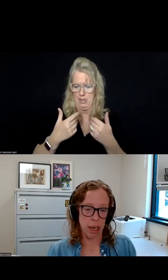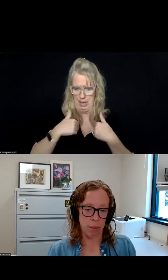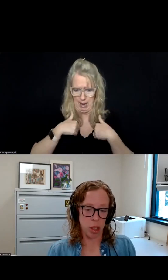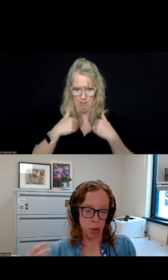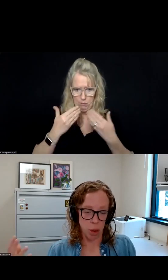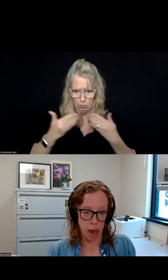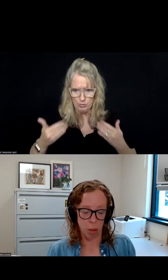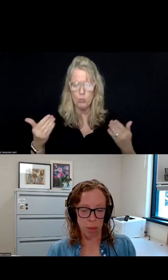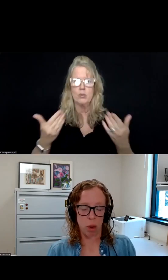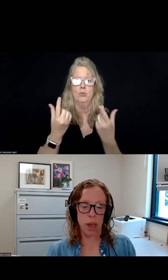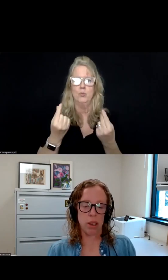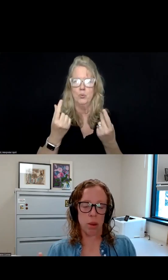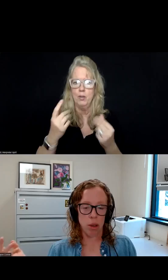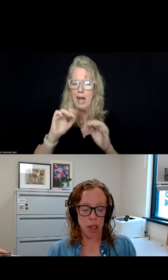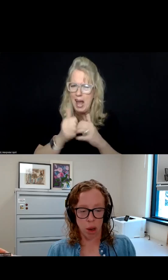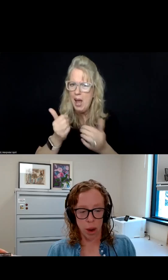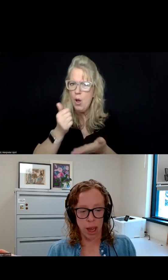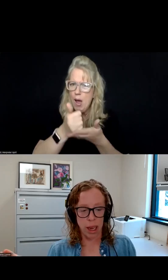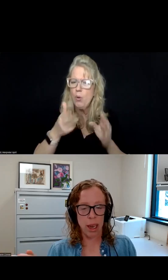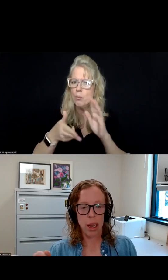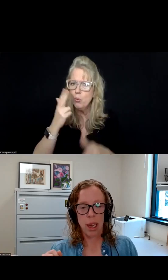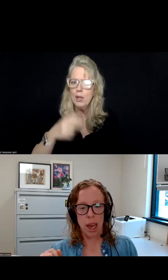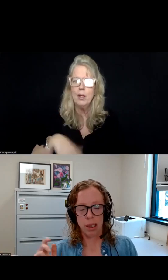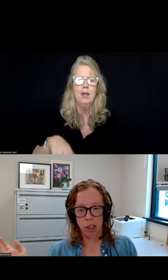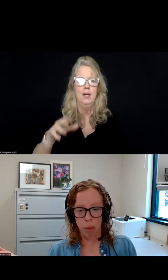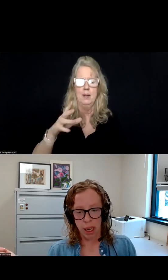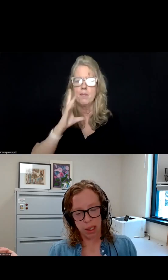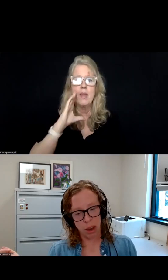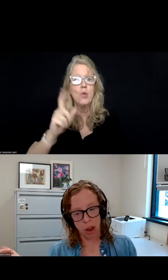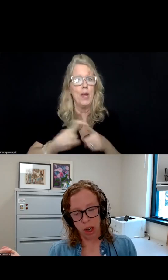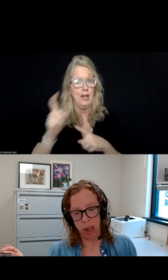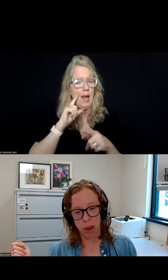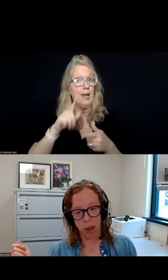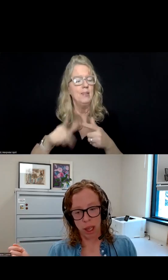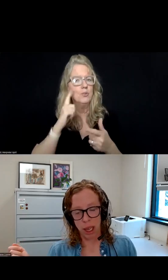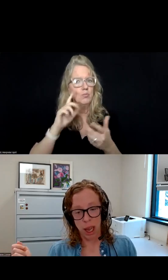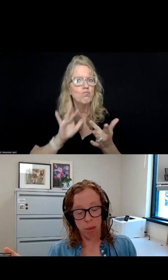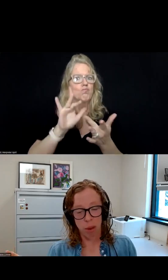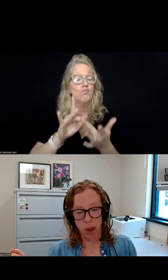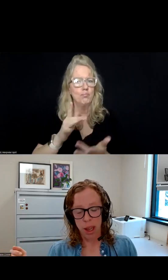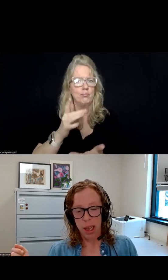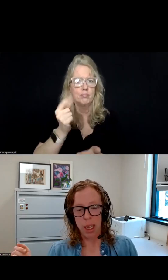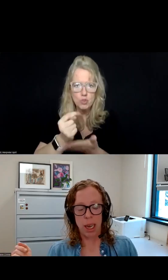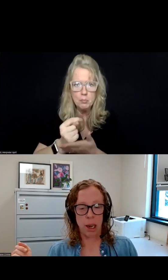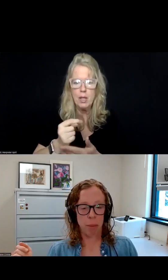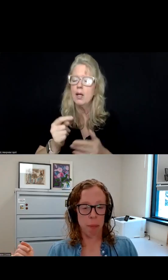resources to help people quit. So using the quit line as that treatment extender can be really